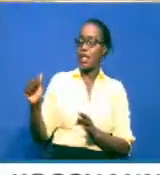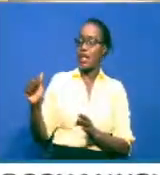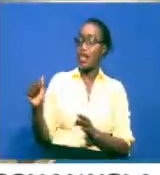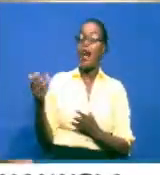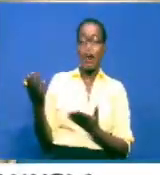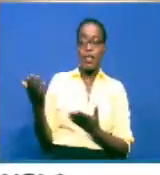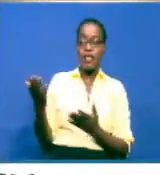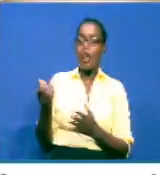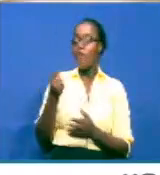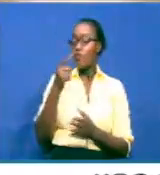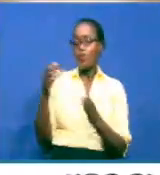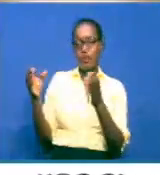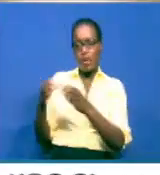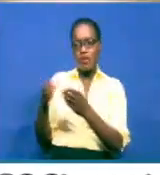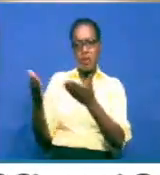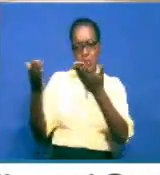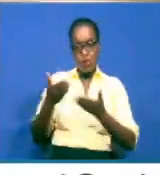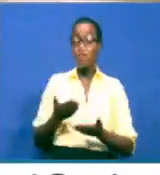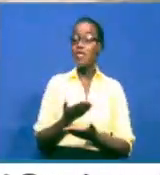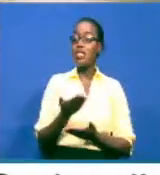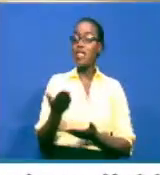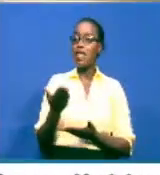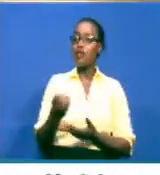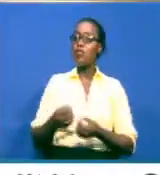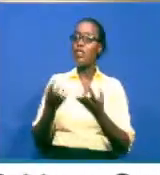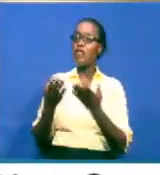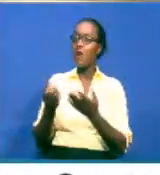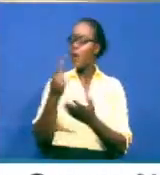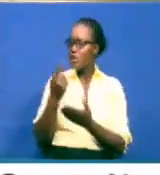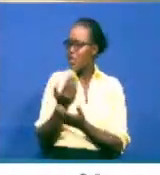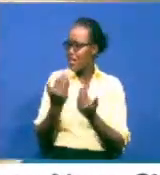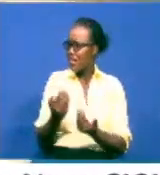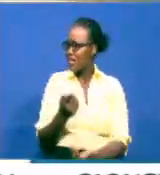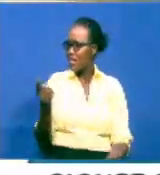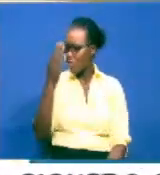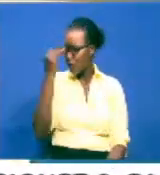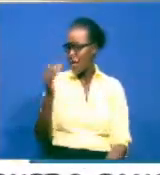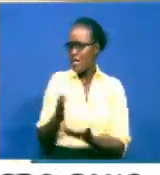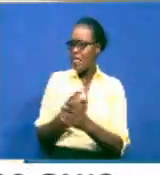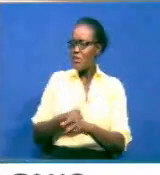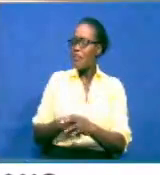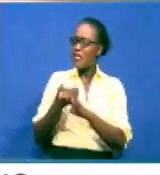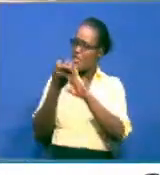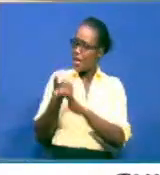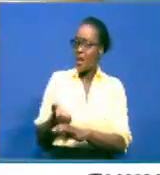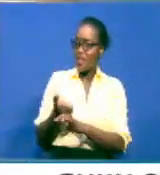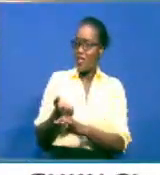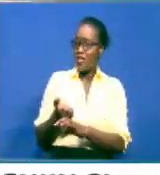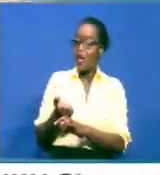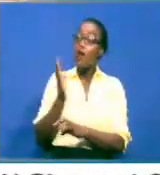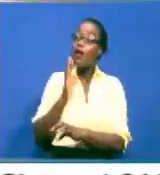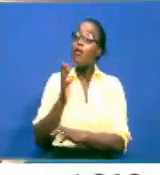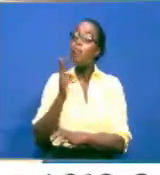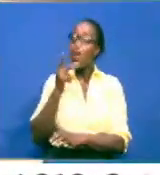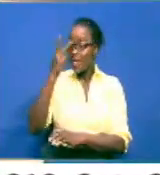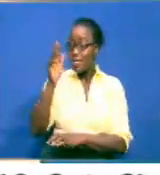companies can be brought on board, so that they actually provide medicine for these children, because sometimes it becomes very difficult for their parents. And